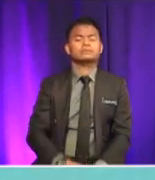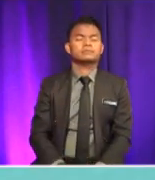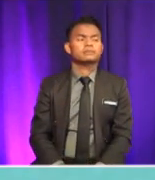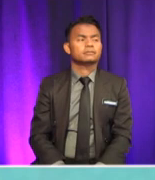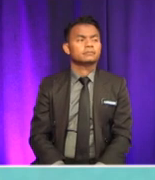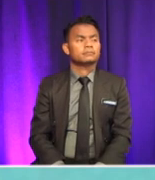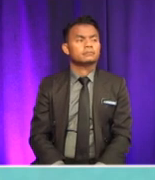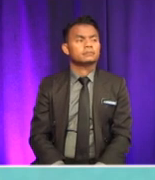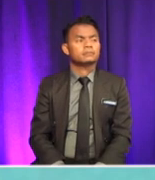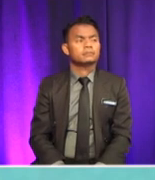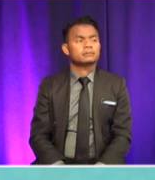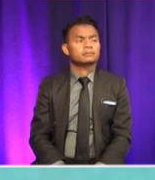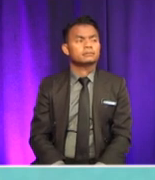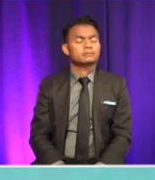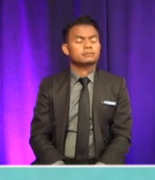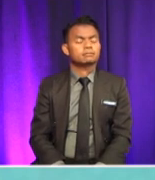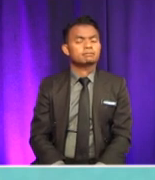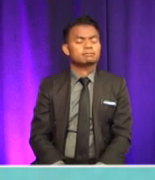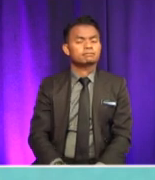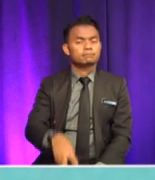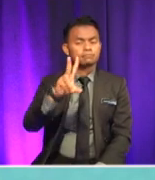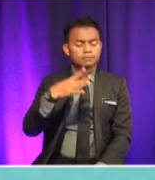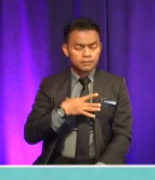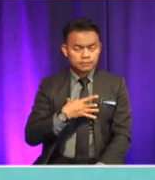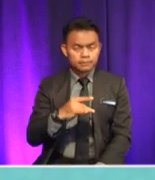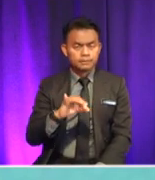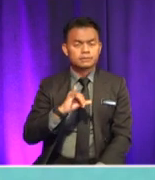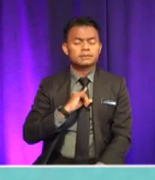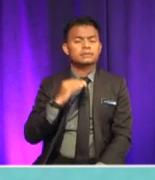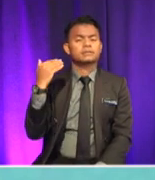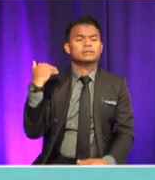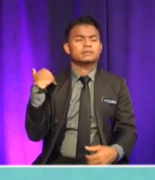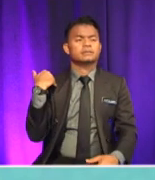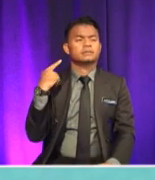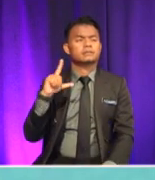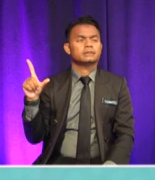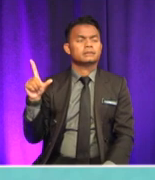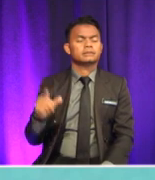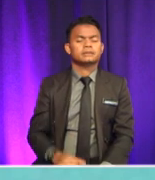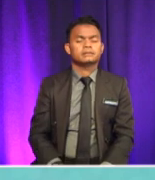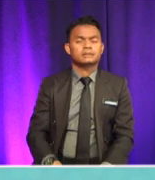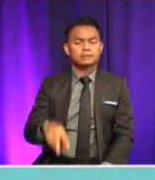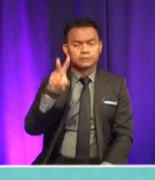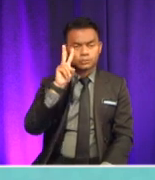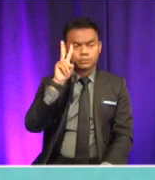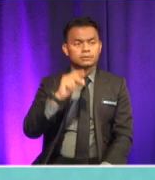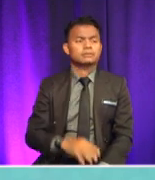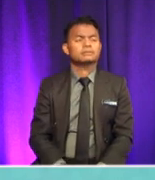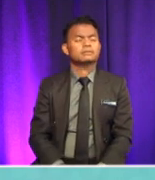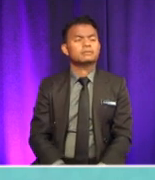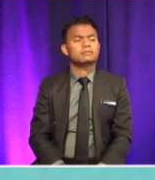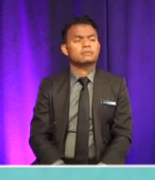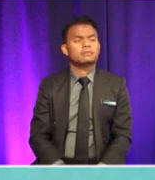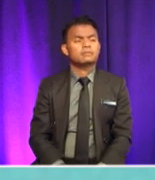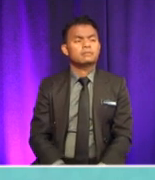Yes, teacher. My two favorite is rising action and falling action. Ah, okay. Very interesting. This is called